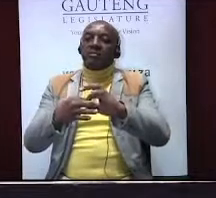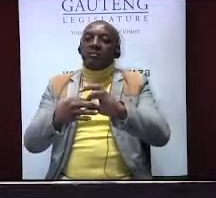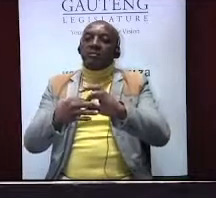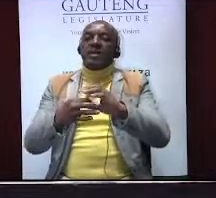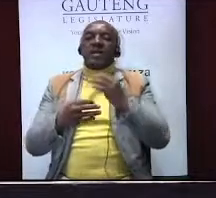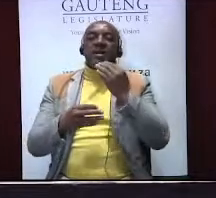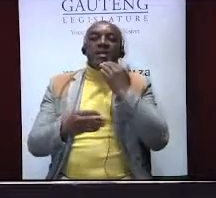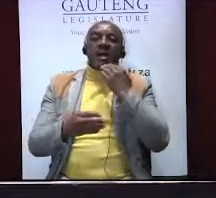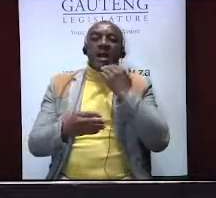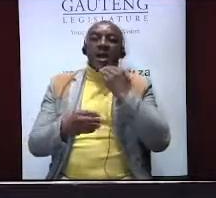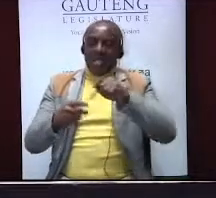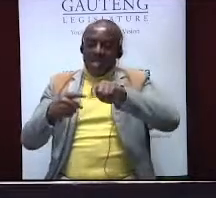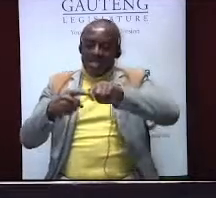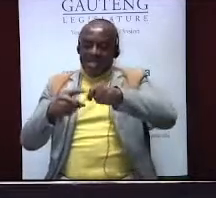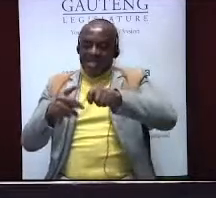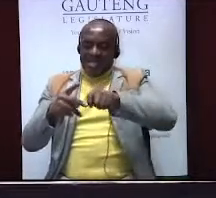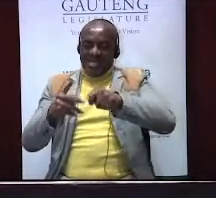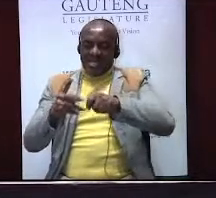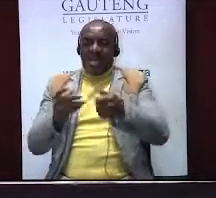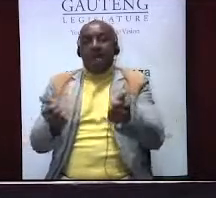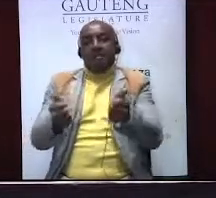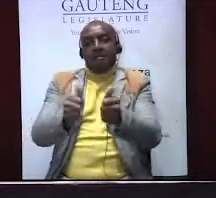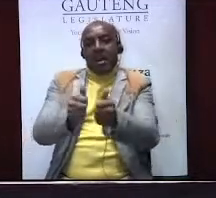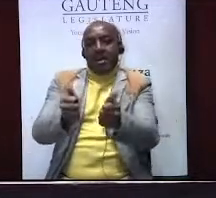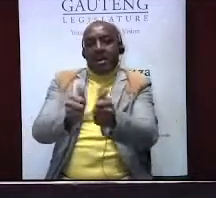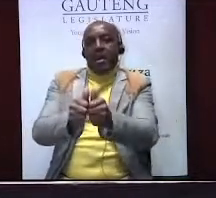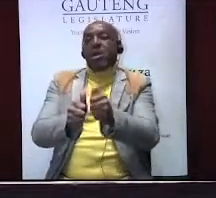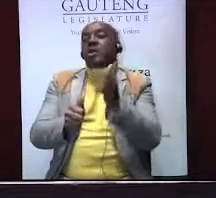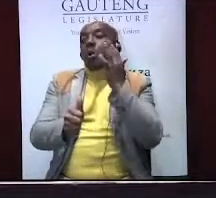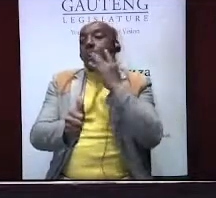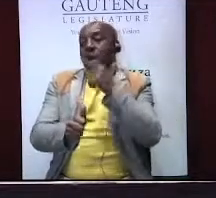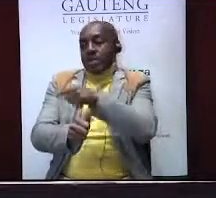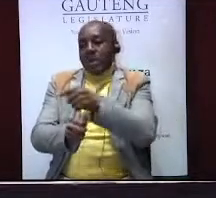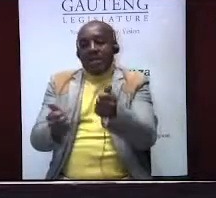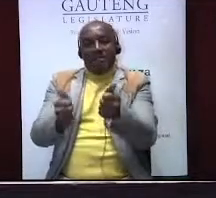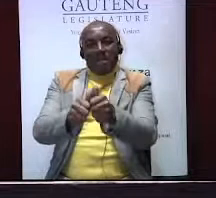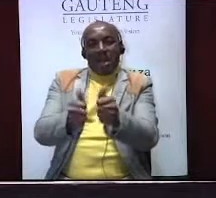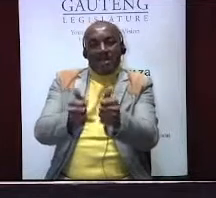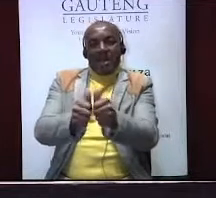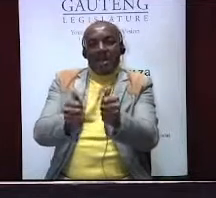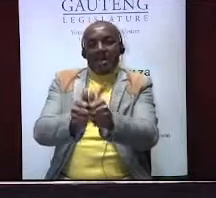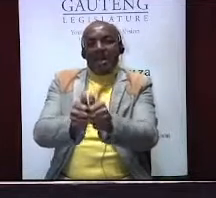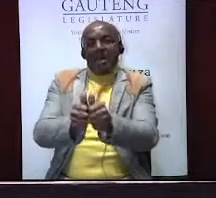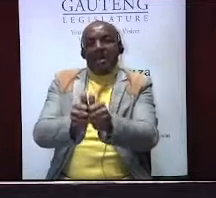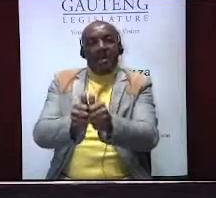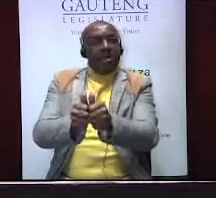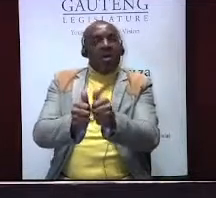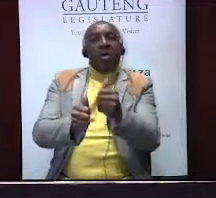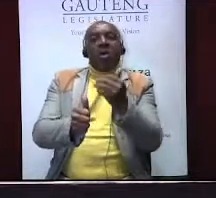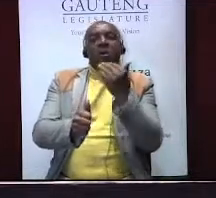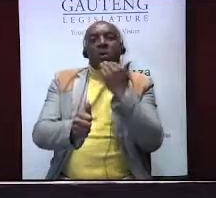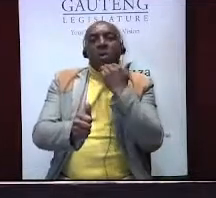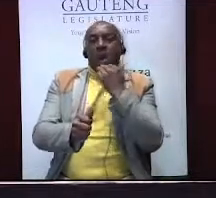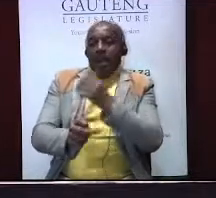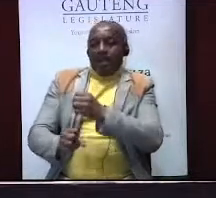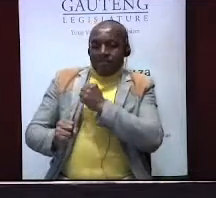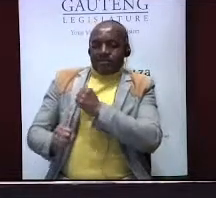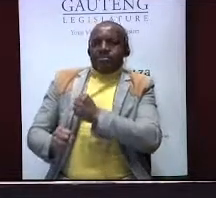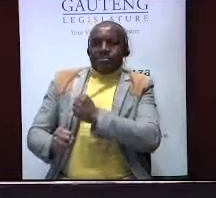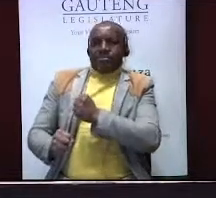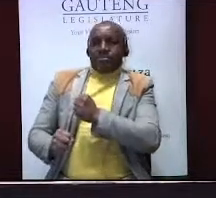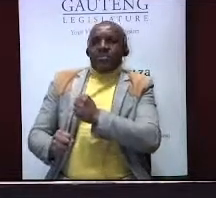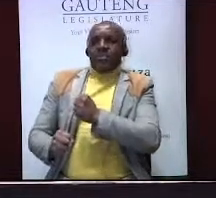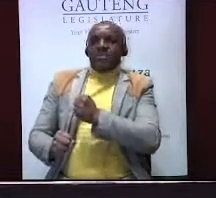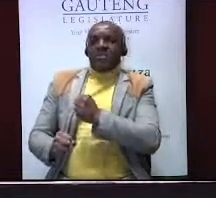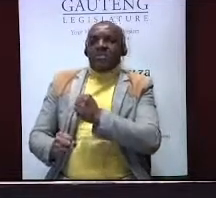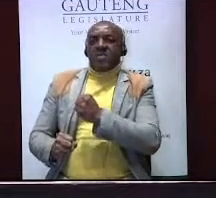with all key partners. One such partner that remains steadfast in